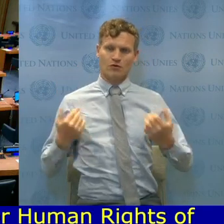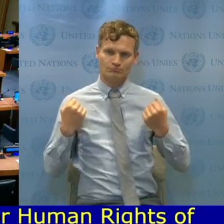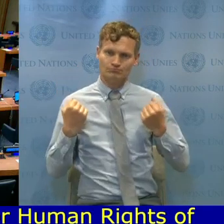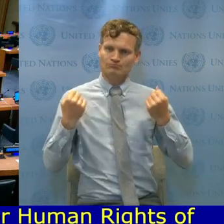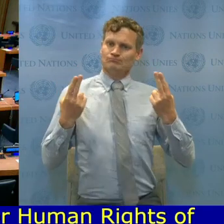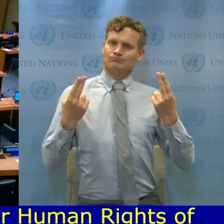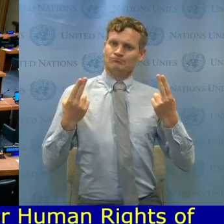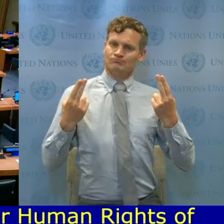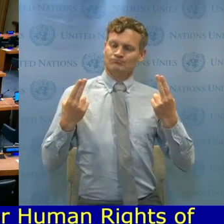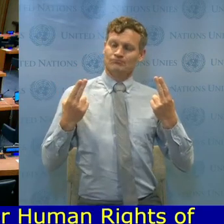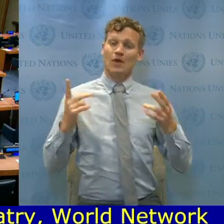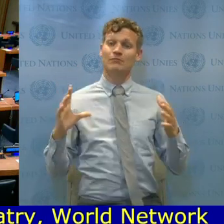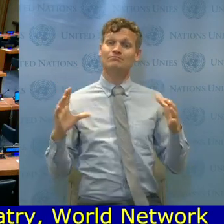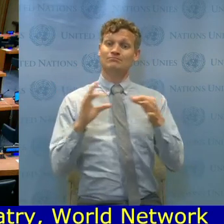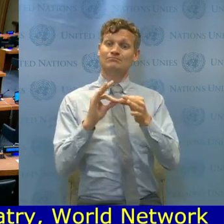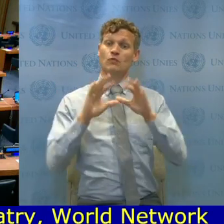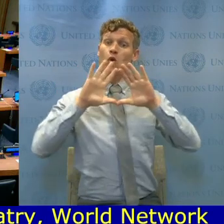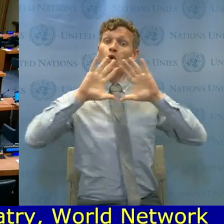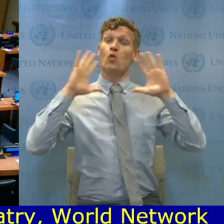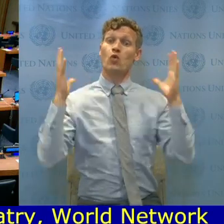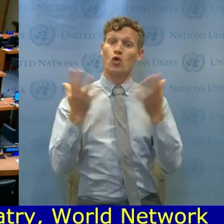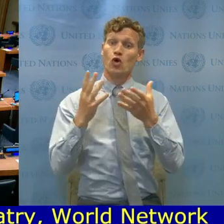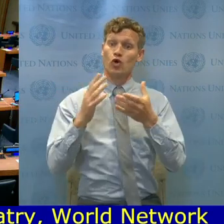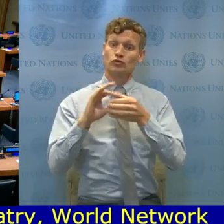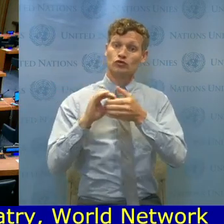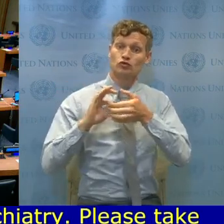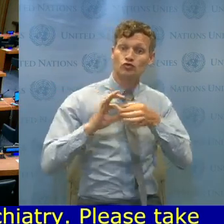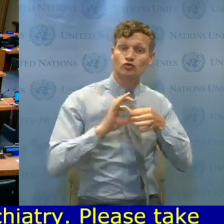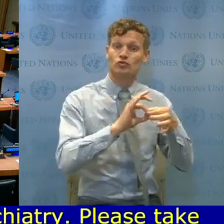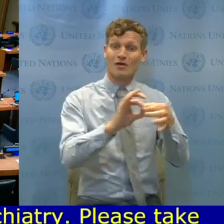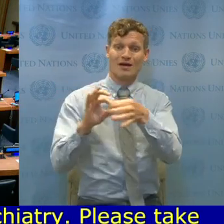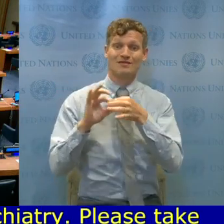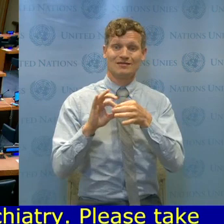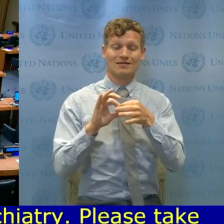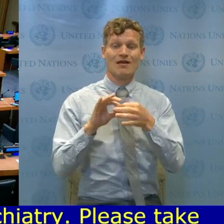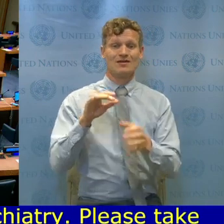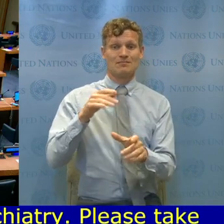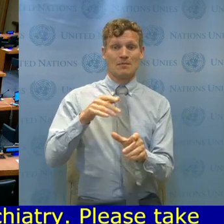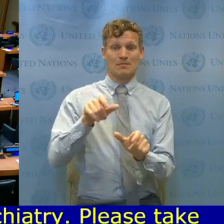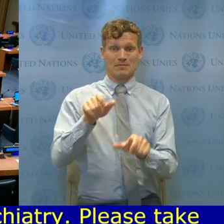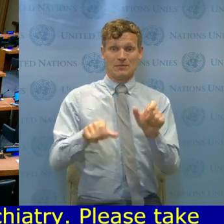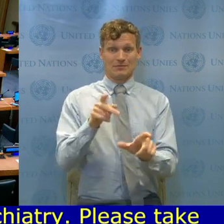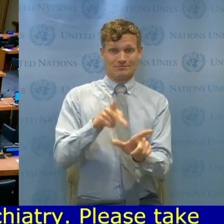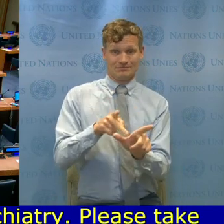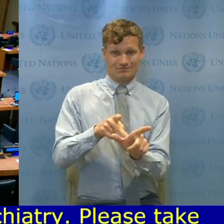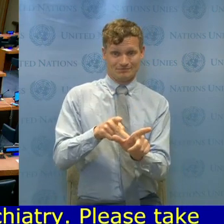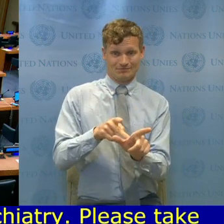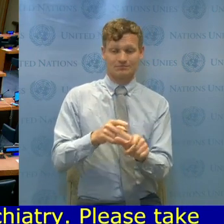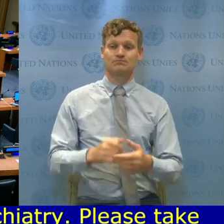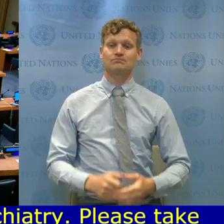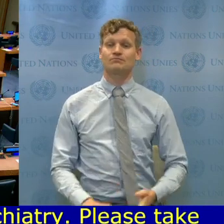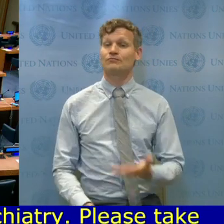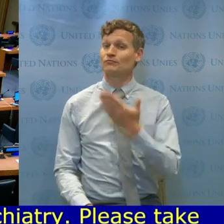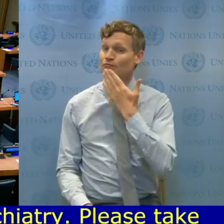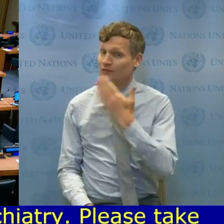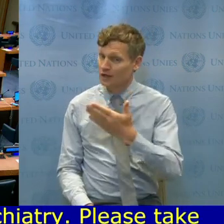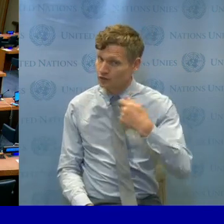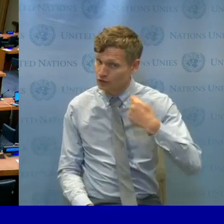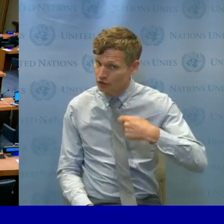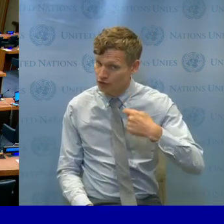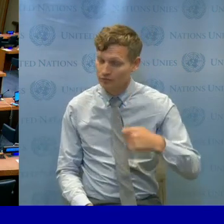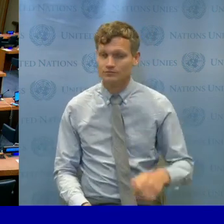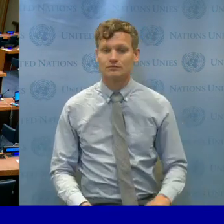Madam Chair. The CRPD prohibits forced psychiatric interventions and calls for